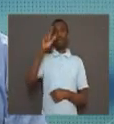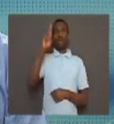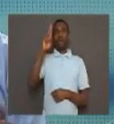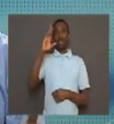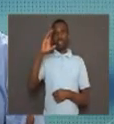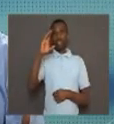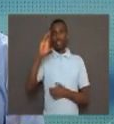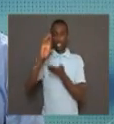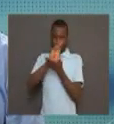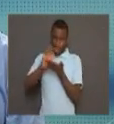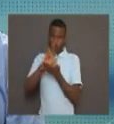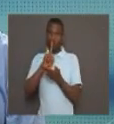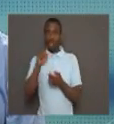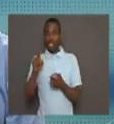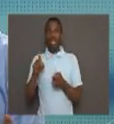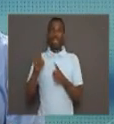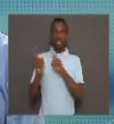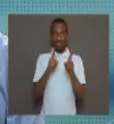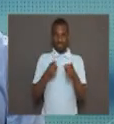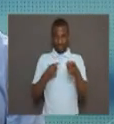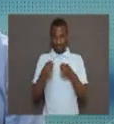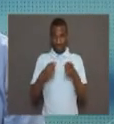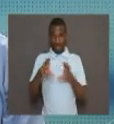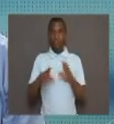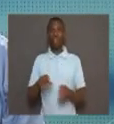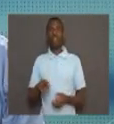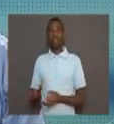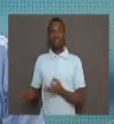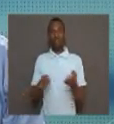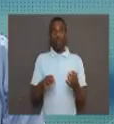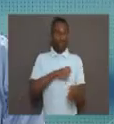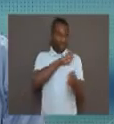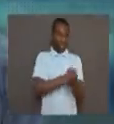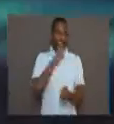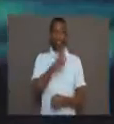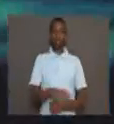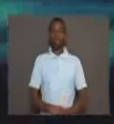circuit to manage flow of energy.